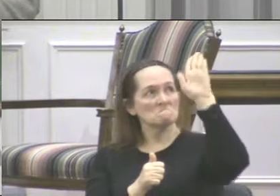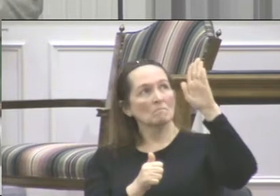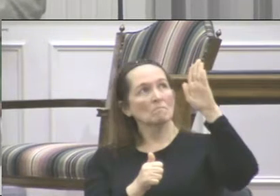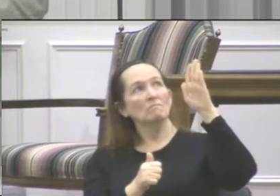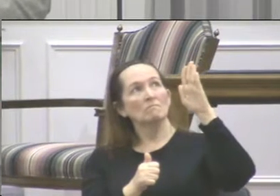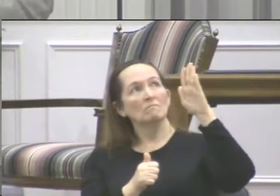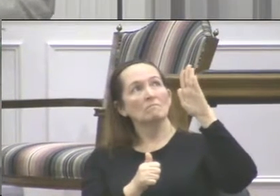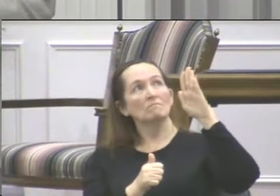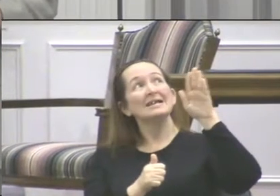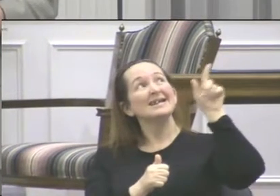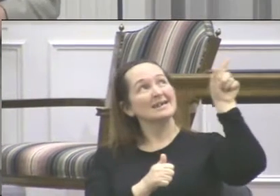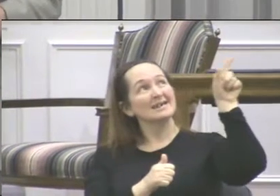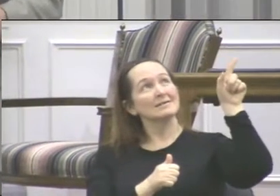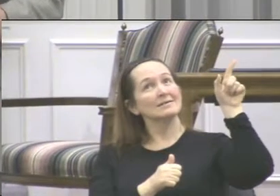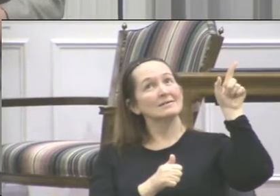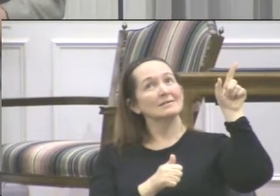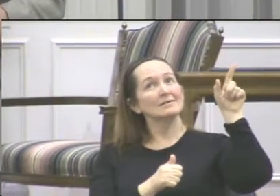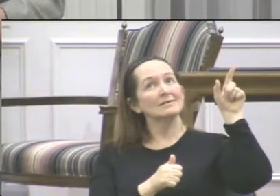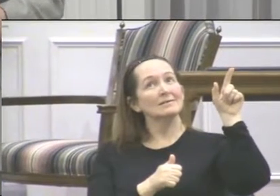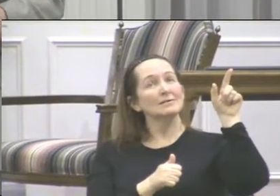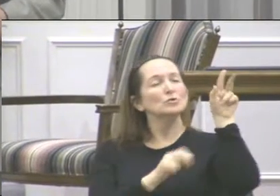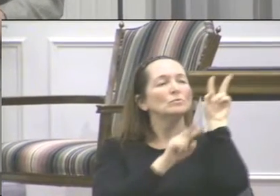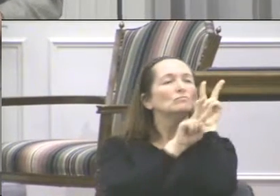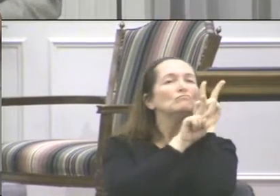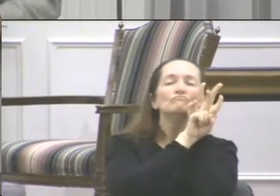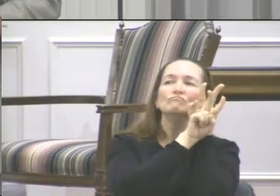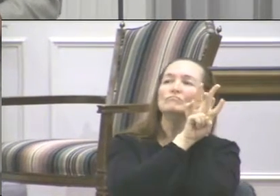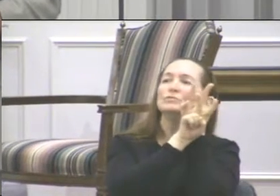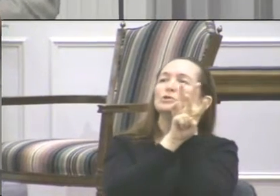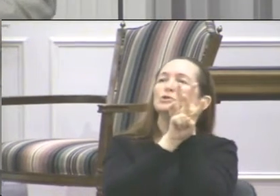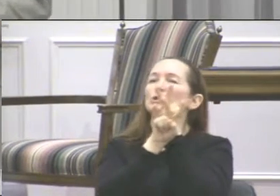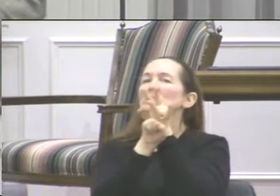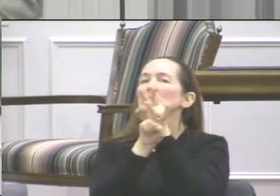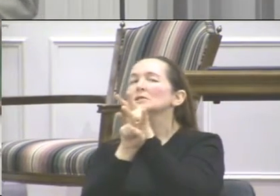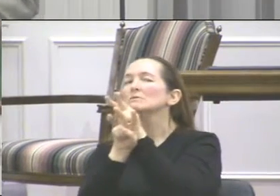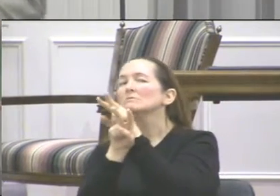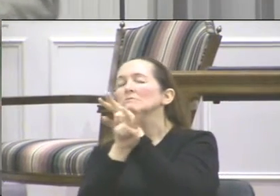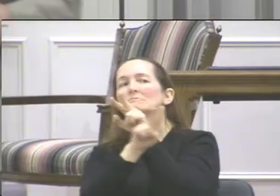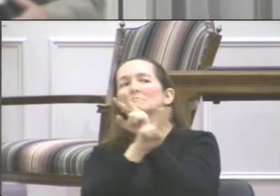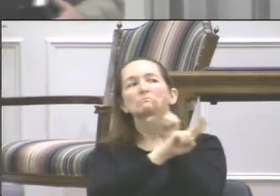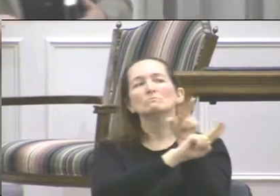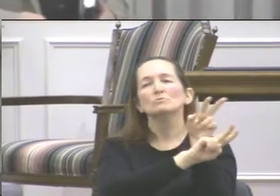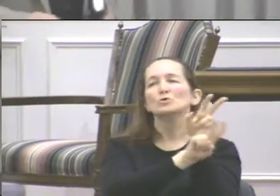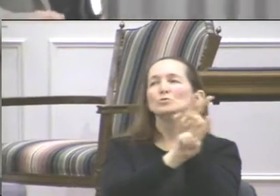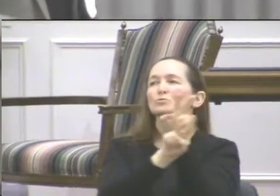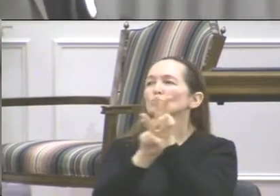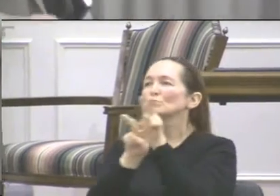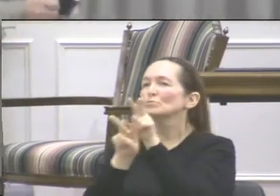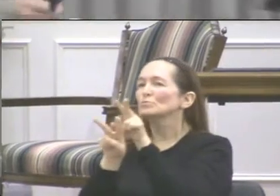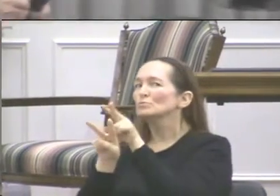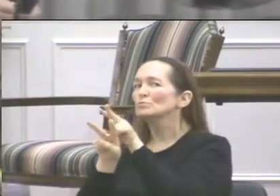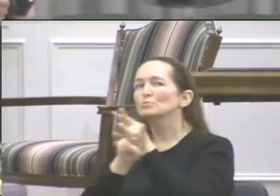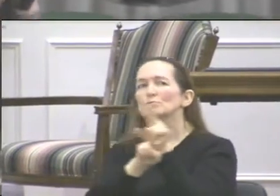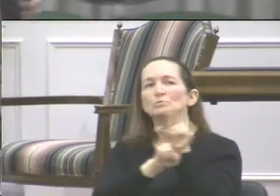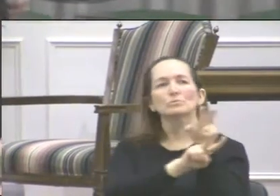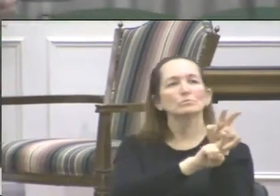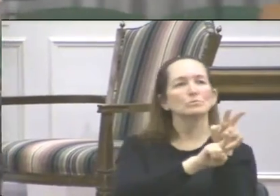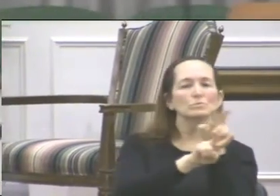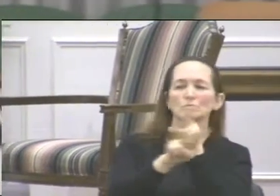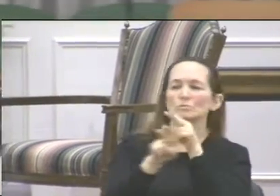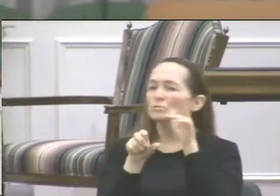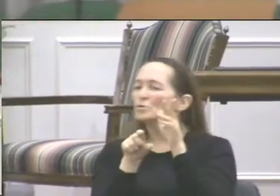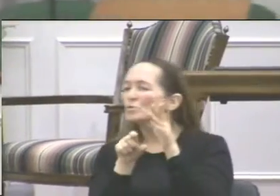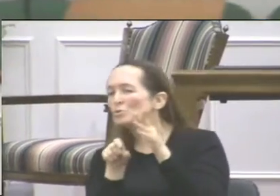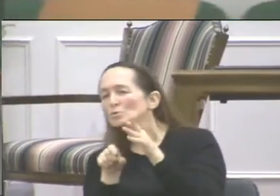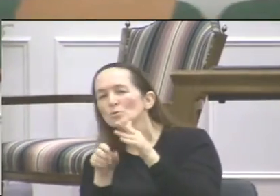God. Looking. Eyes are running to and fro throughout the whole world,